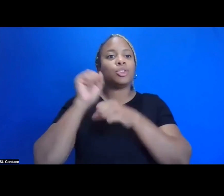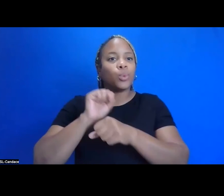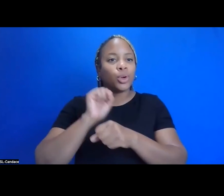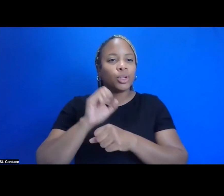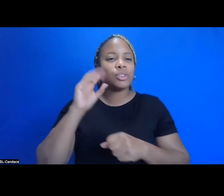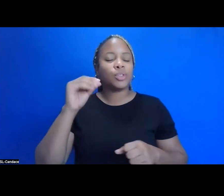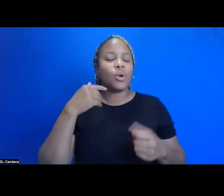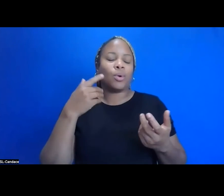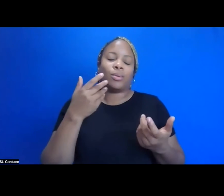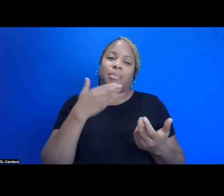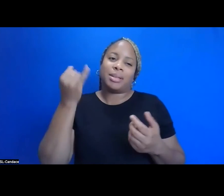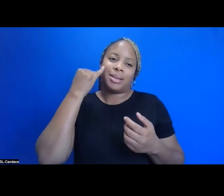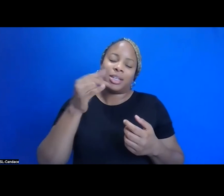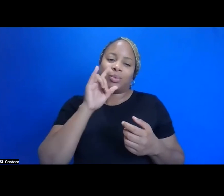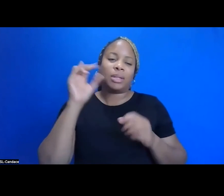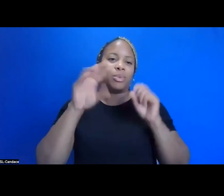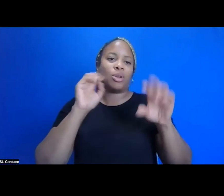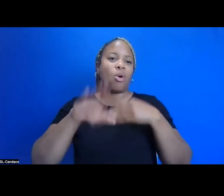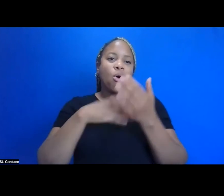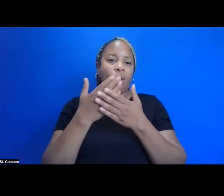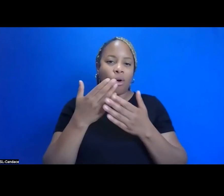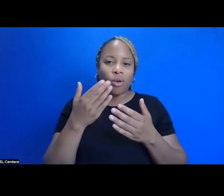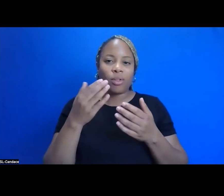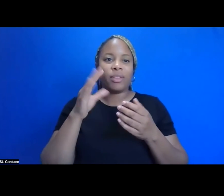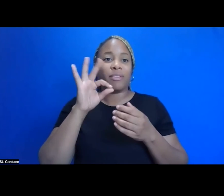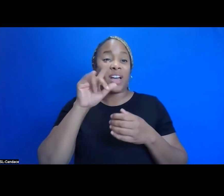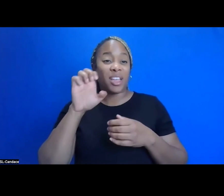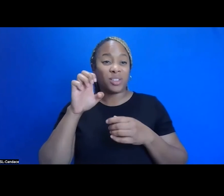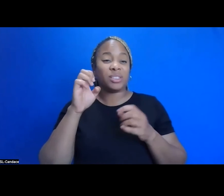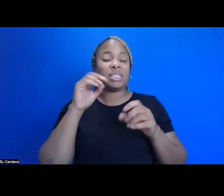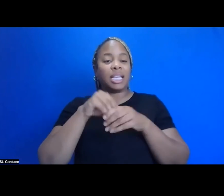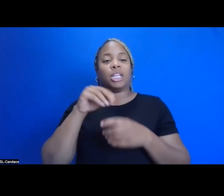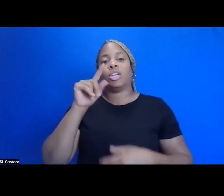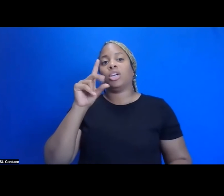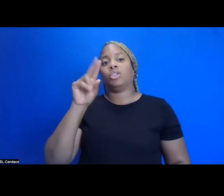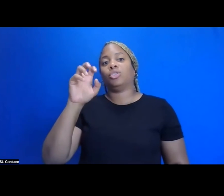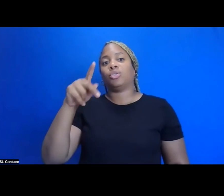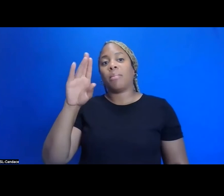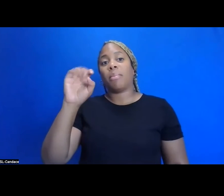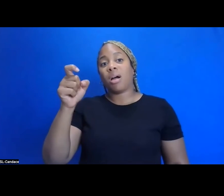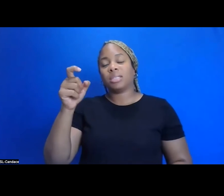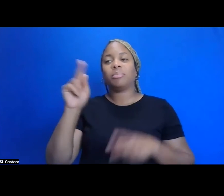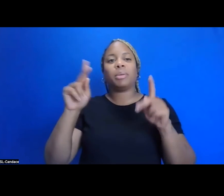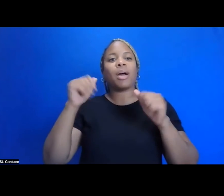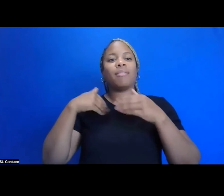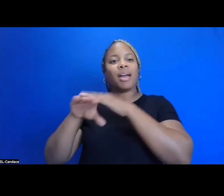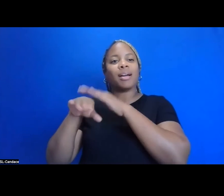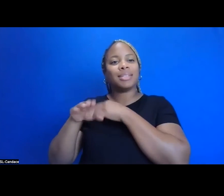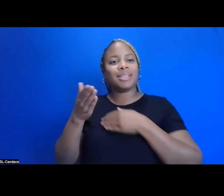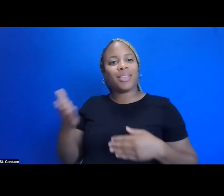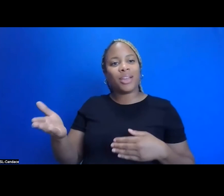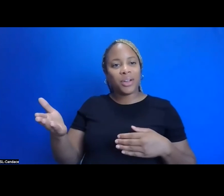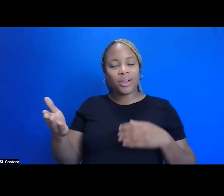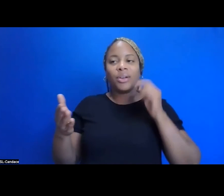so ideally they would just put all the files that they've created into a Dropbox folder and tell people to have at it, which